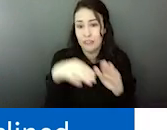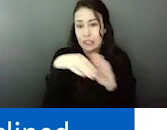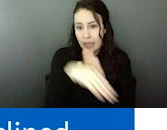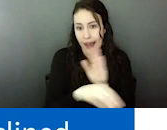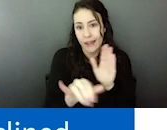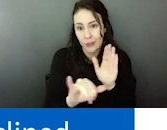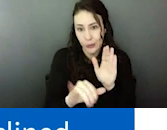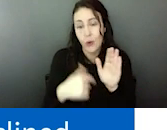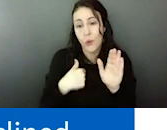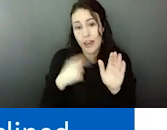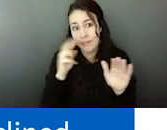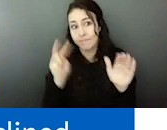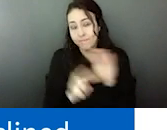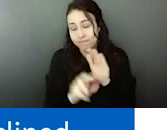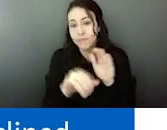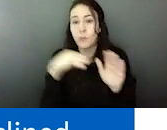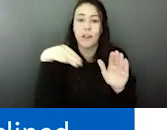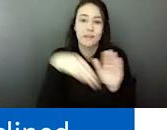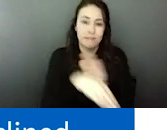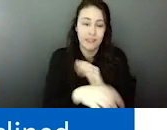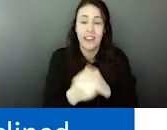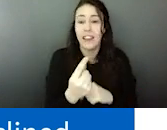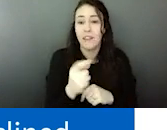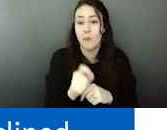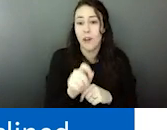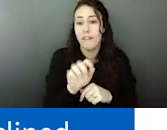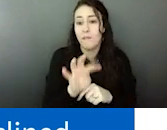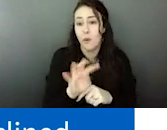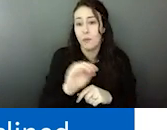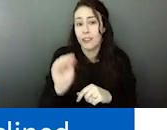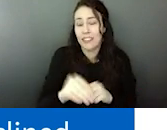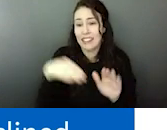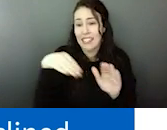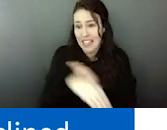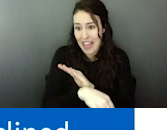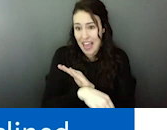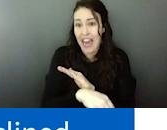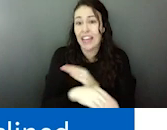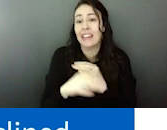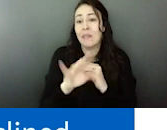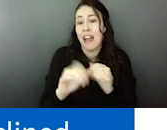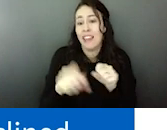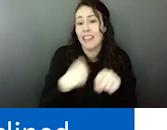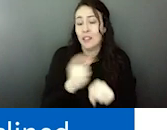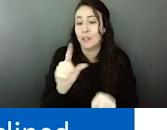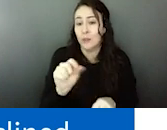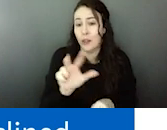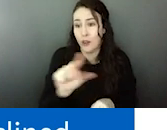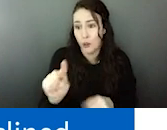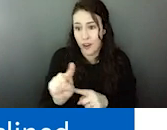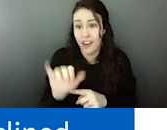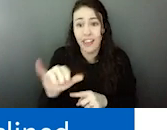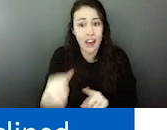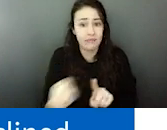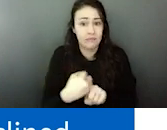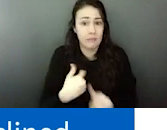additional 11.4% decline by the year 2031. And we know that has a direct impact on us as community